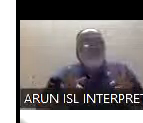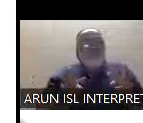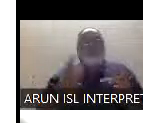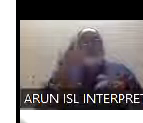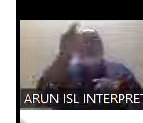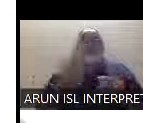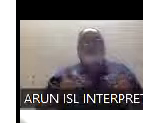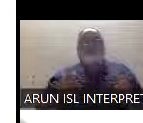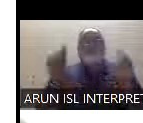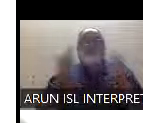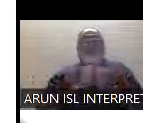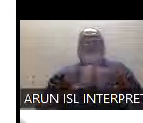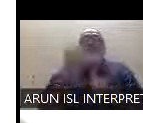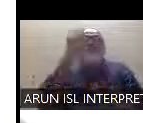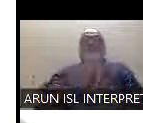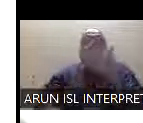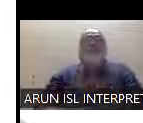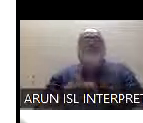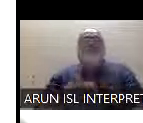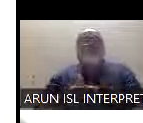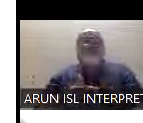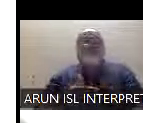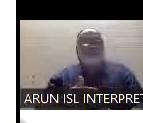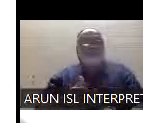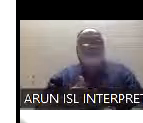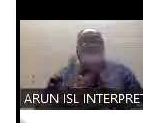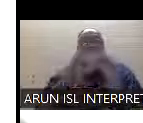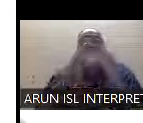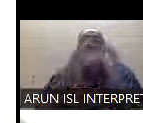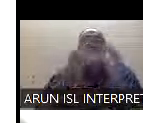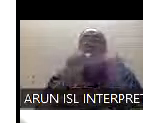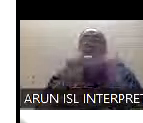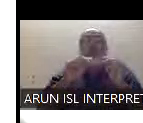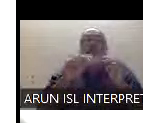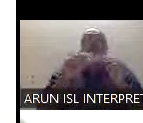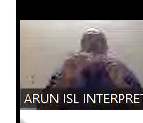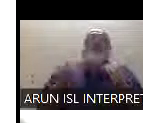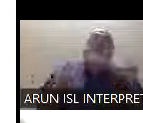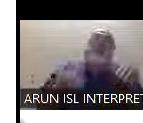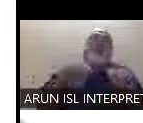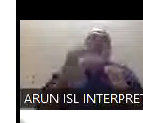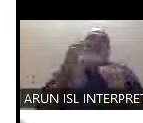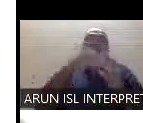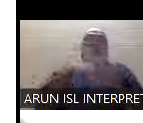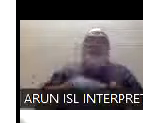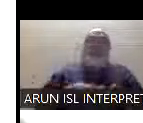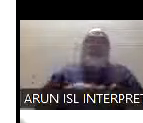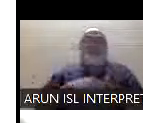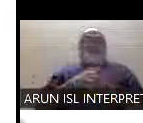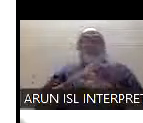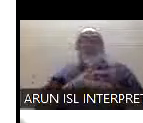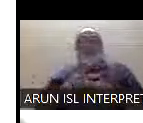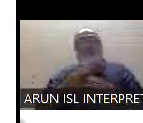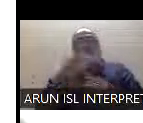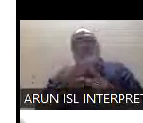emphasis of the definition is not on the word impairment. It is not on the word, that somebody has a long-term physical, mental,